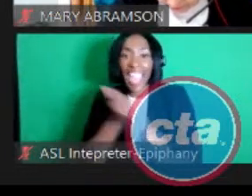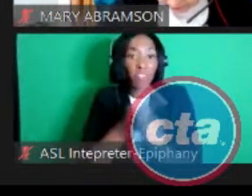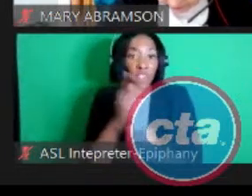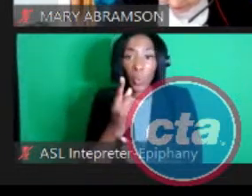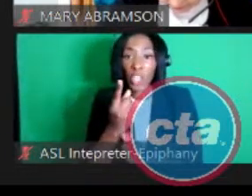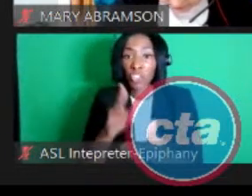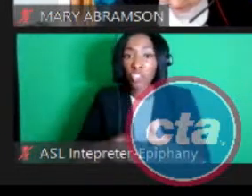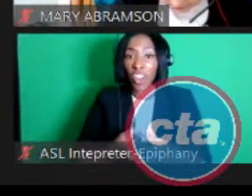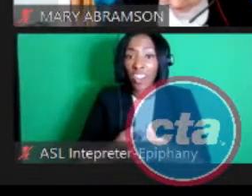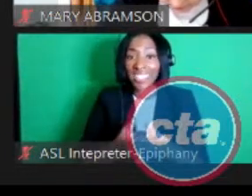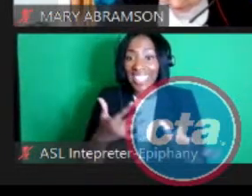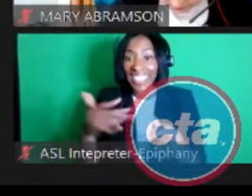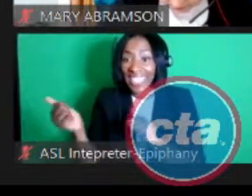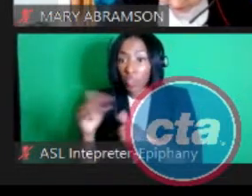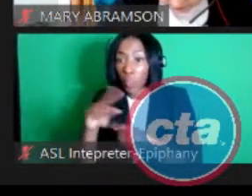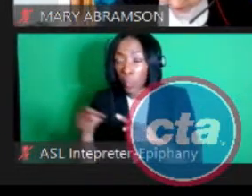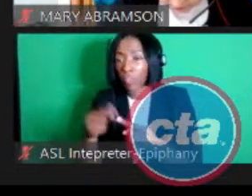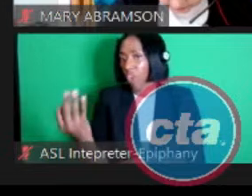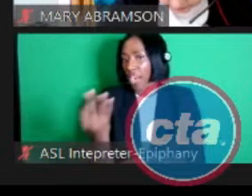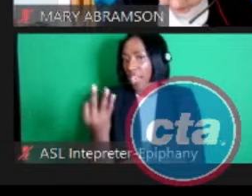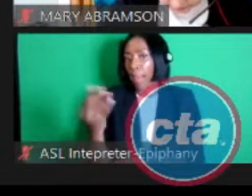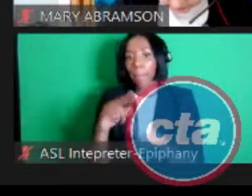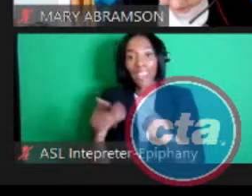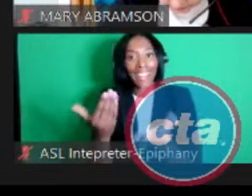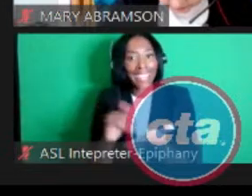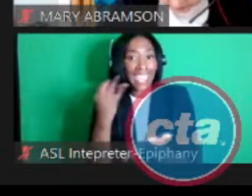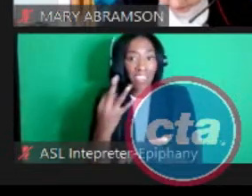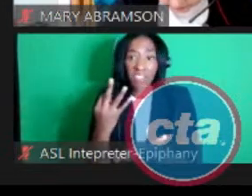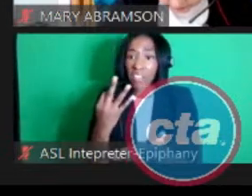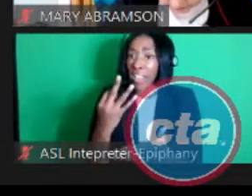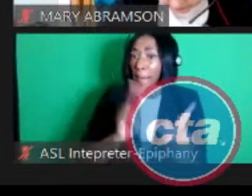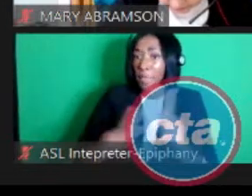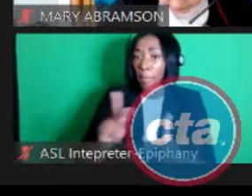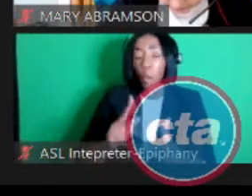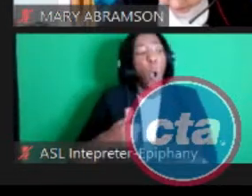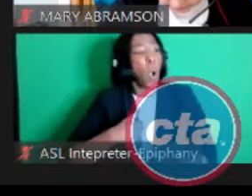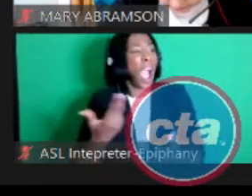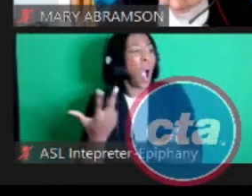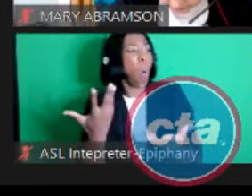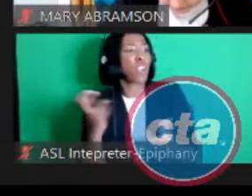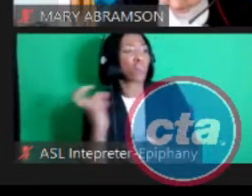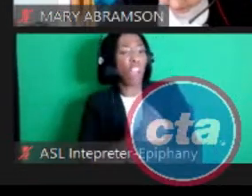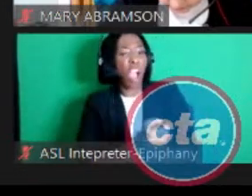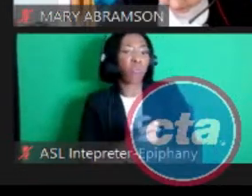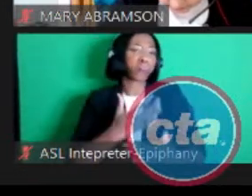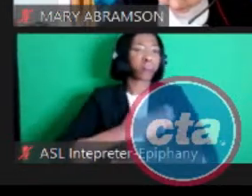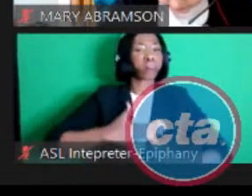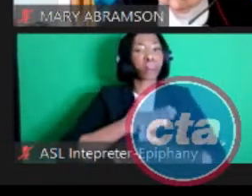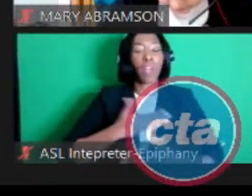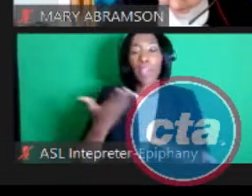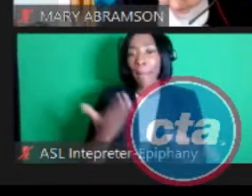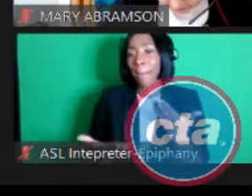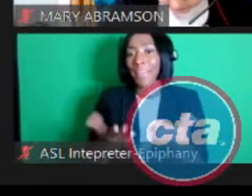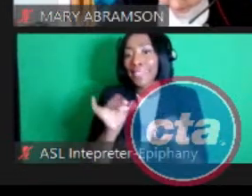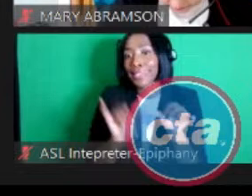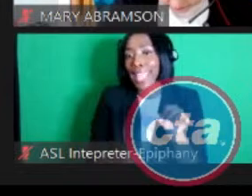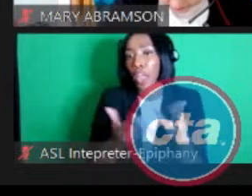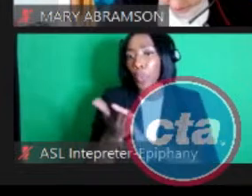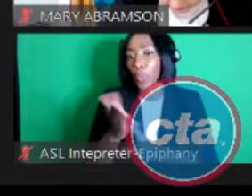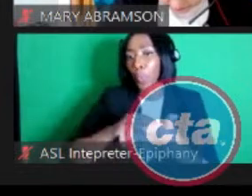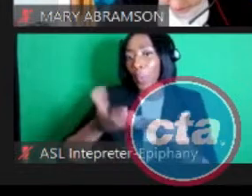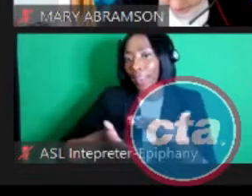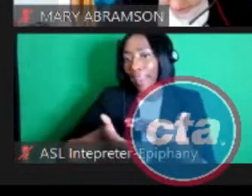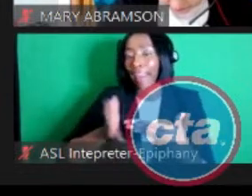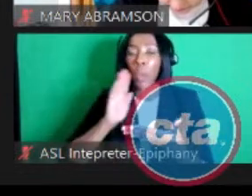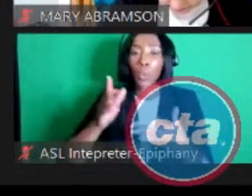starts leaving on Friday. But again, if people are making Chicago a destination for the convention, they may stay through the weekend. So it just will